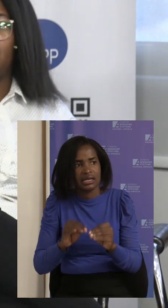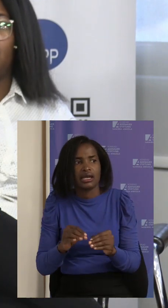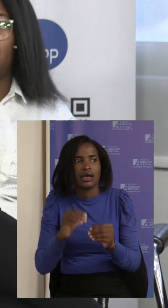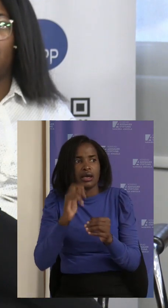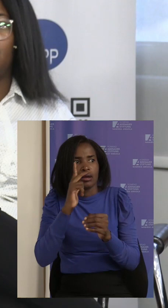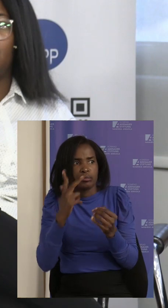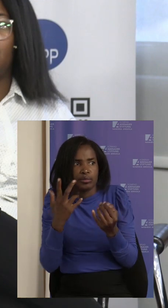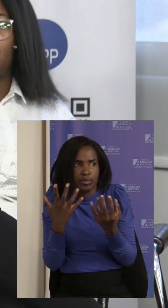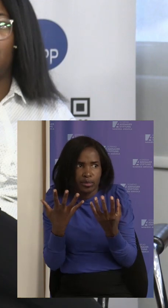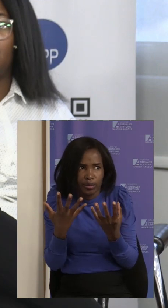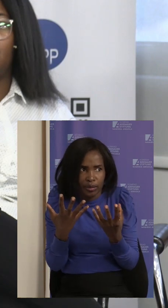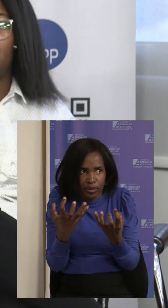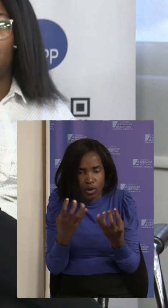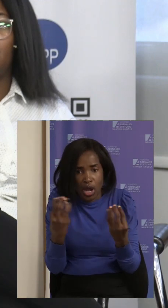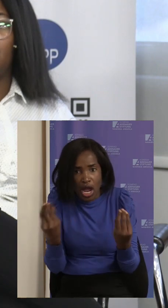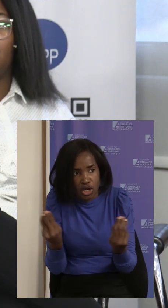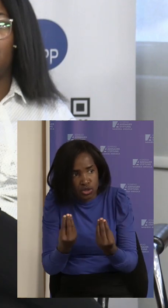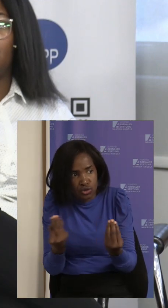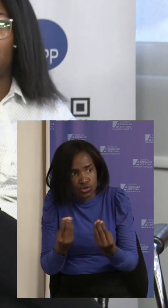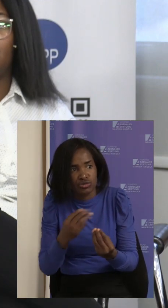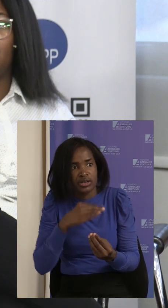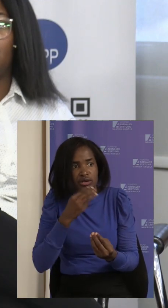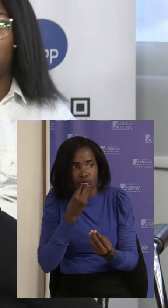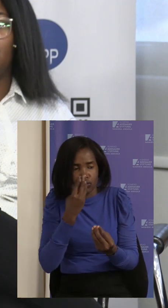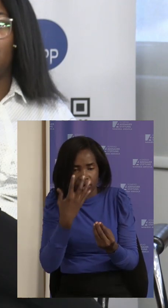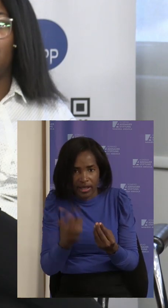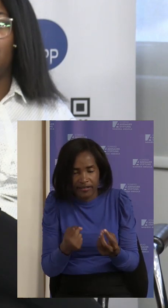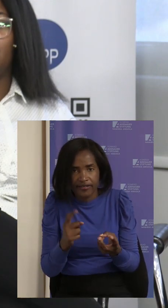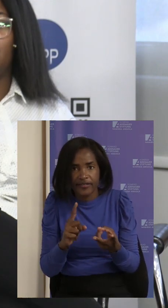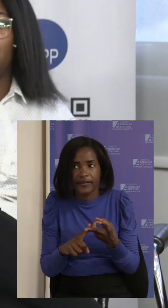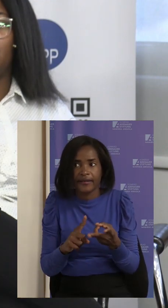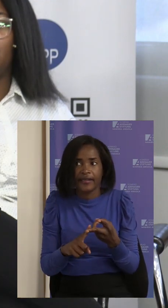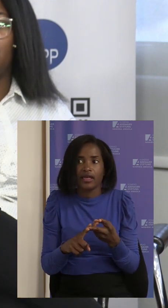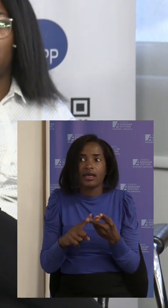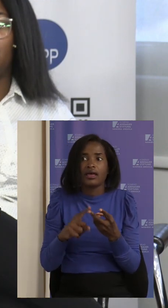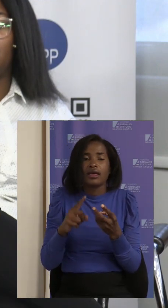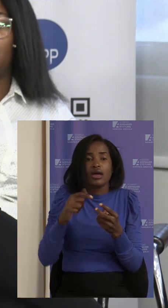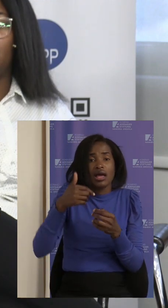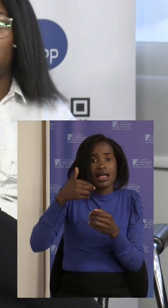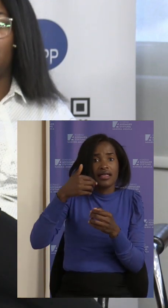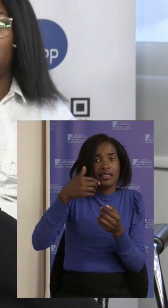satisfied, that, our children are well fed, and only then they can